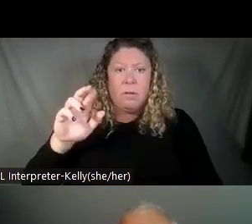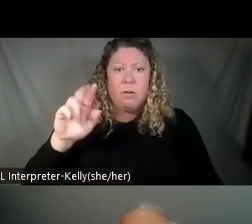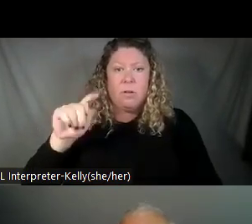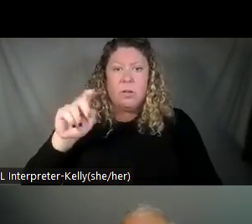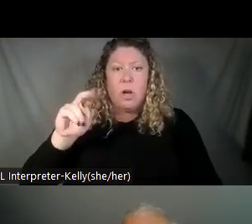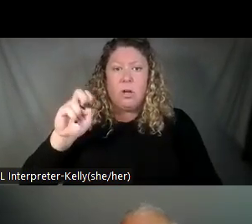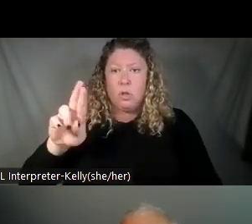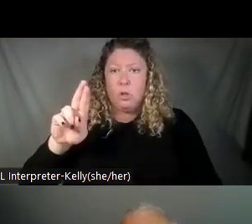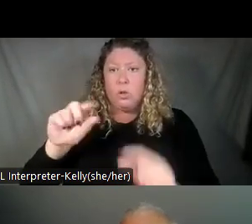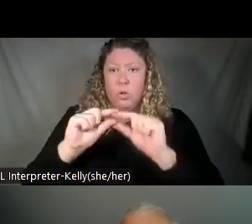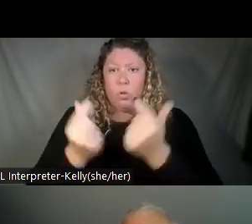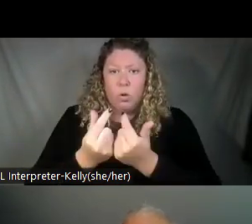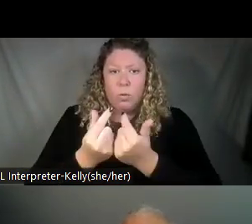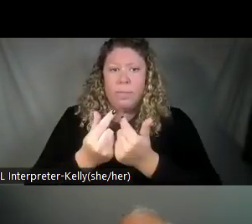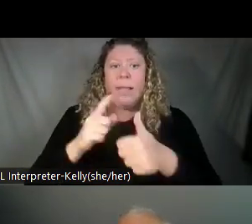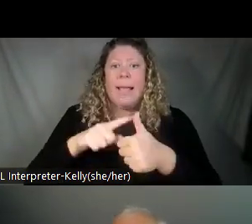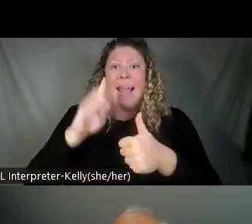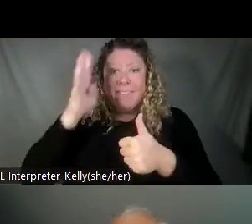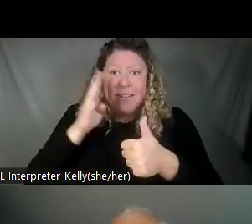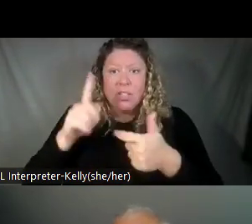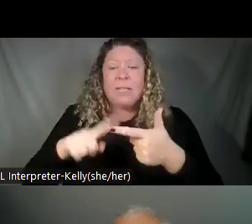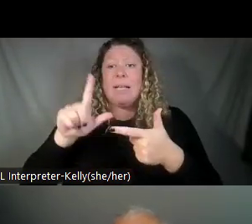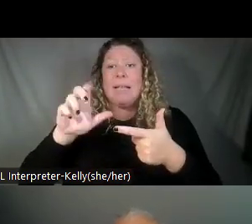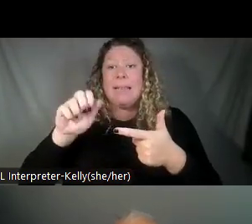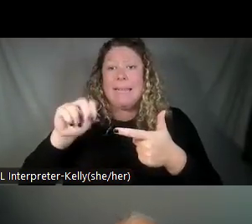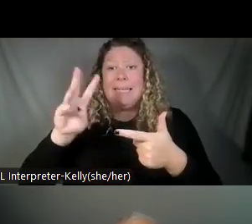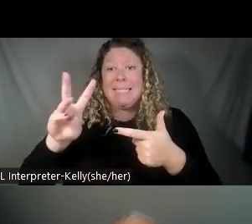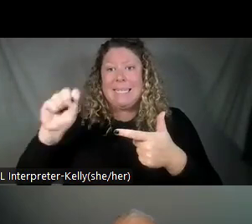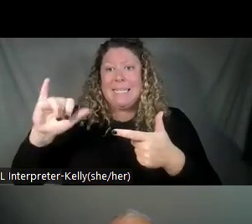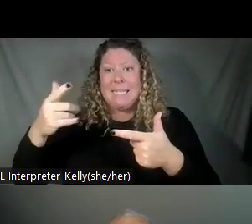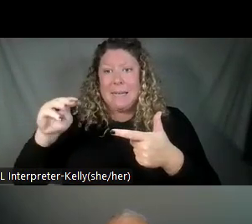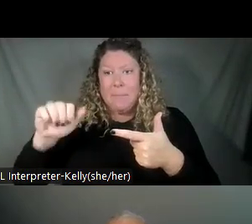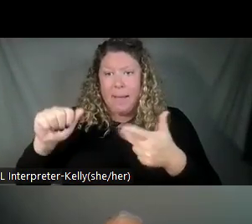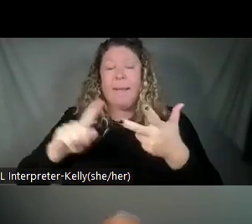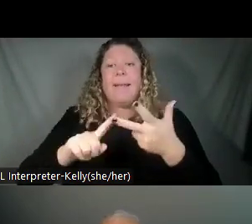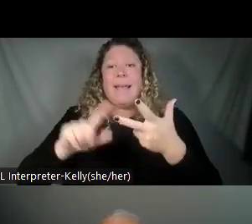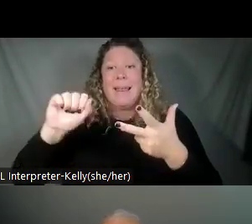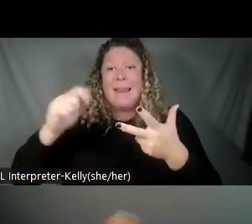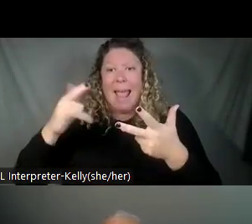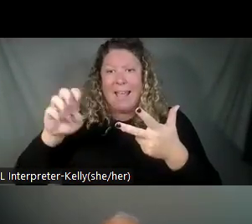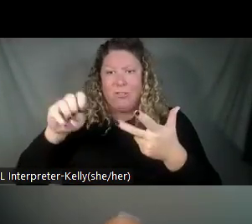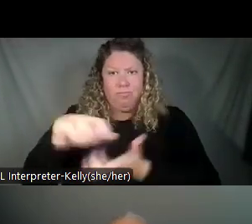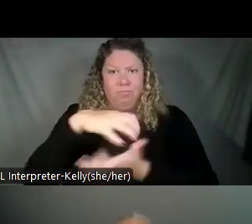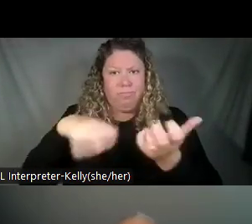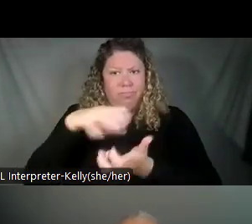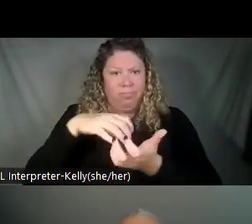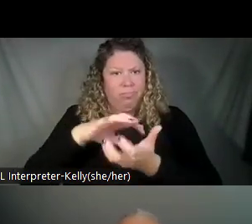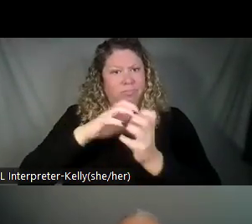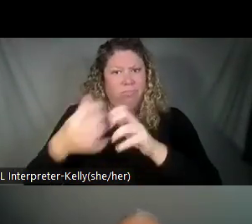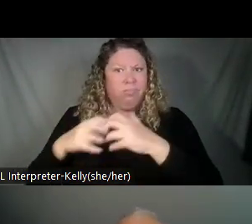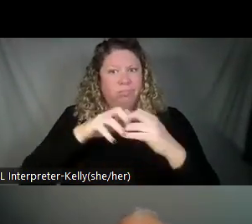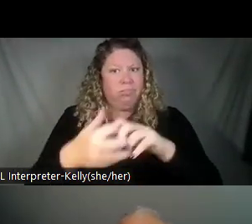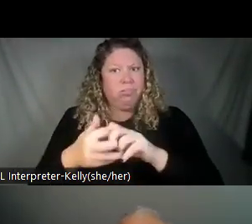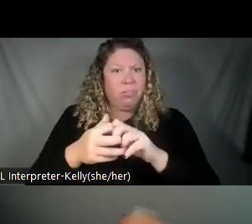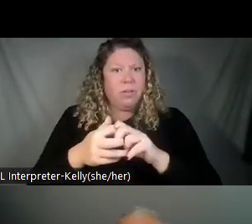innovation, Lean Six Sigma, and Agile together so that they show how these things flow together. So there's companies